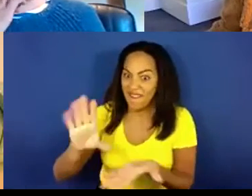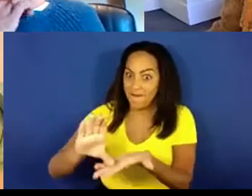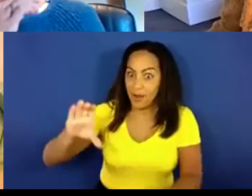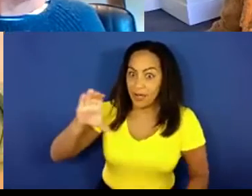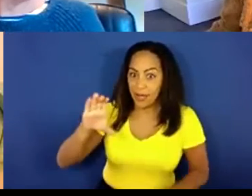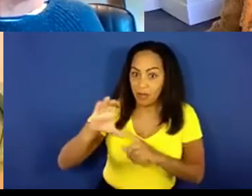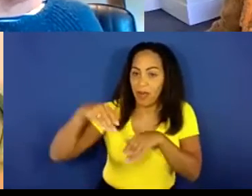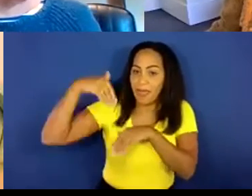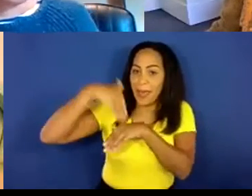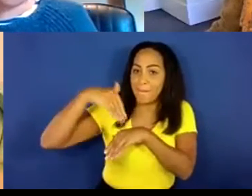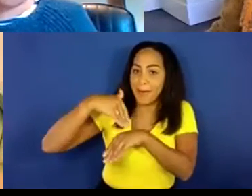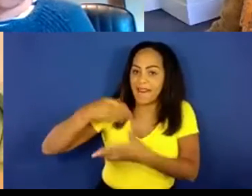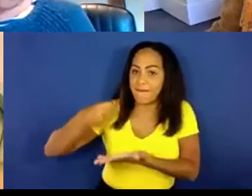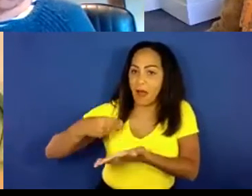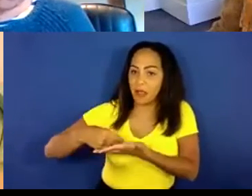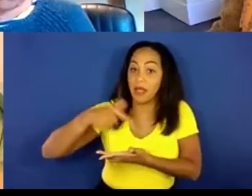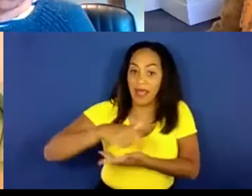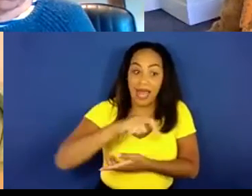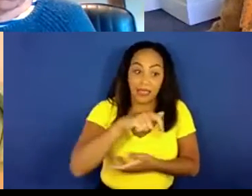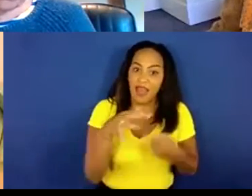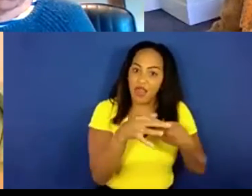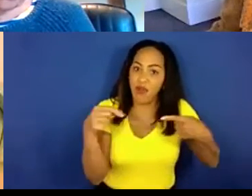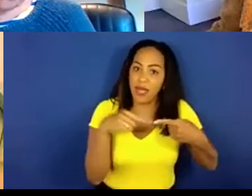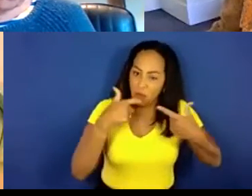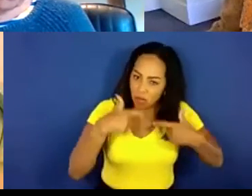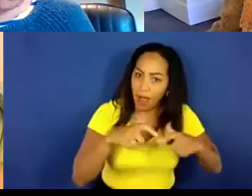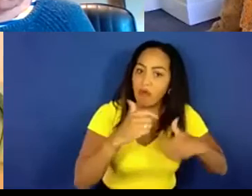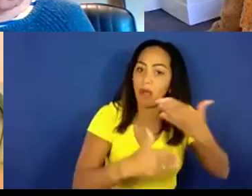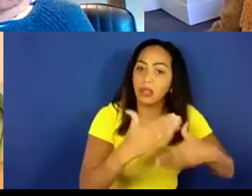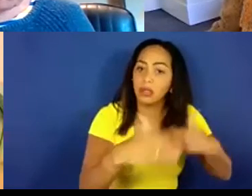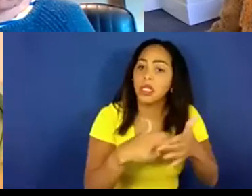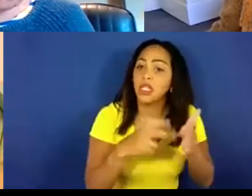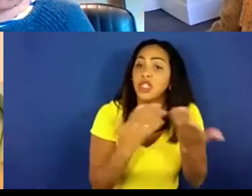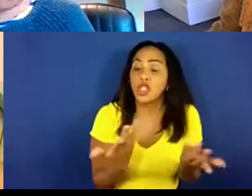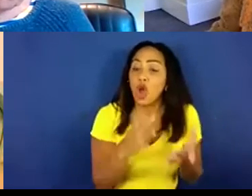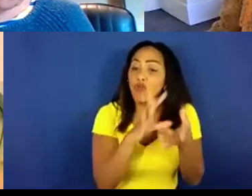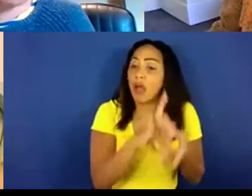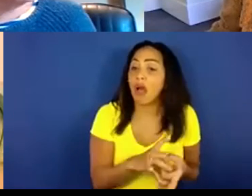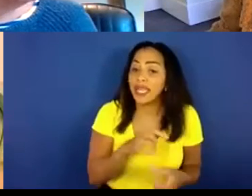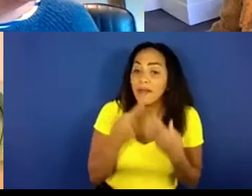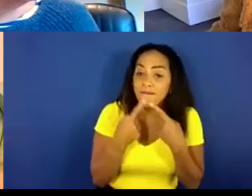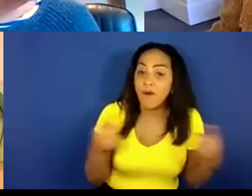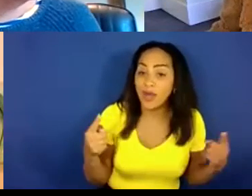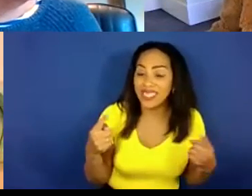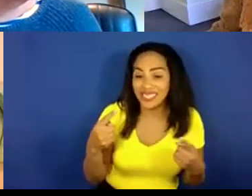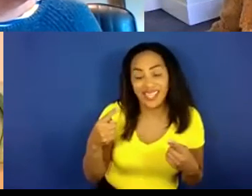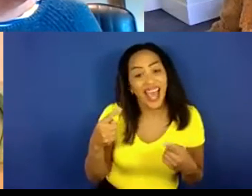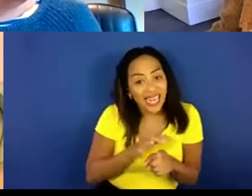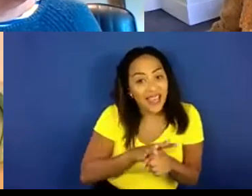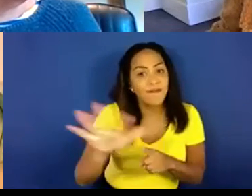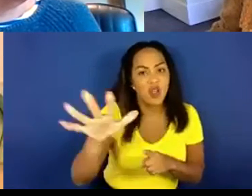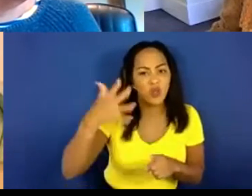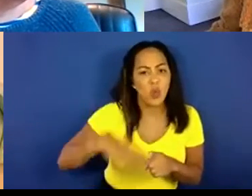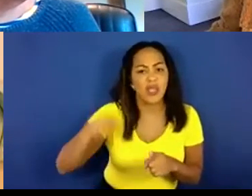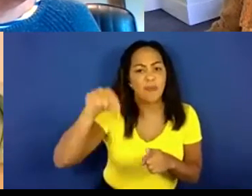forward. The fact that we would want to be, in terms of voice and influence, there at the beginning of decisions, the design